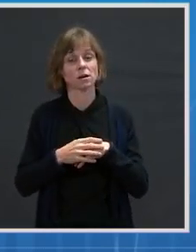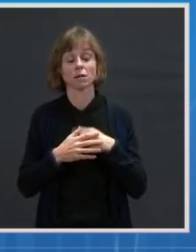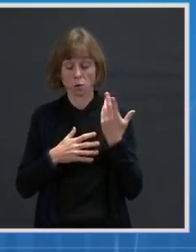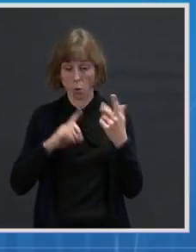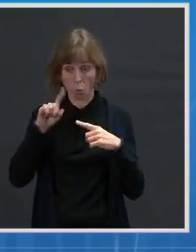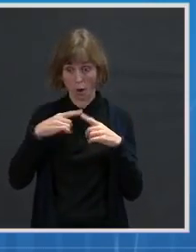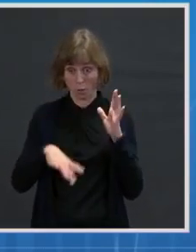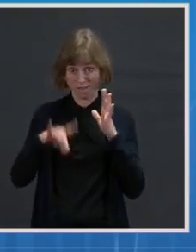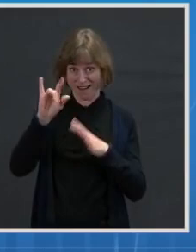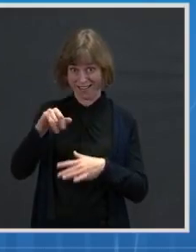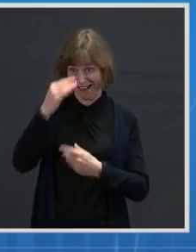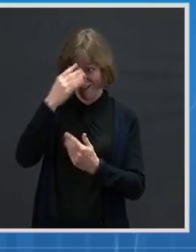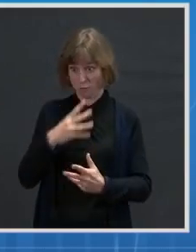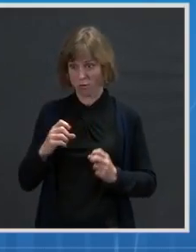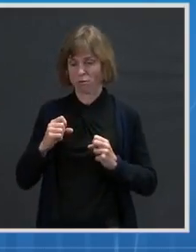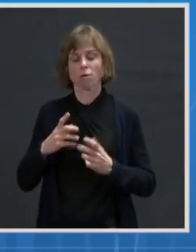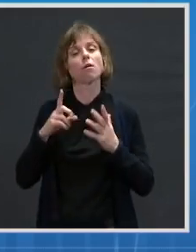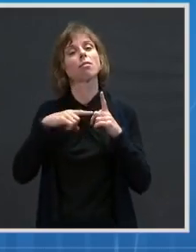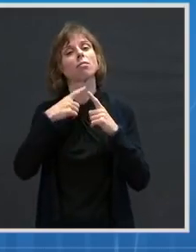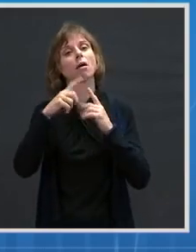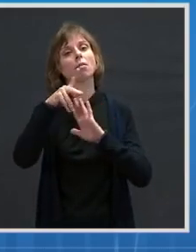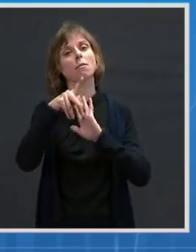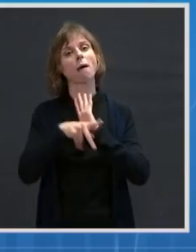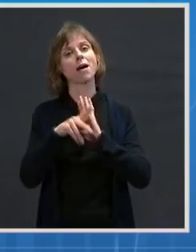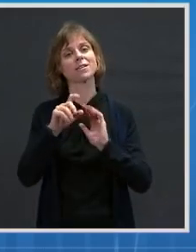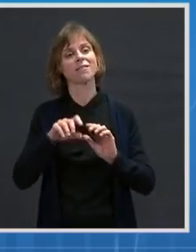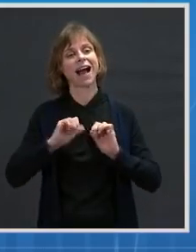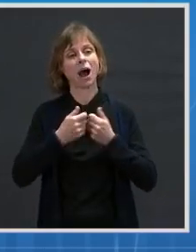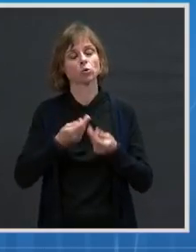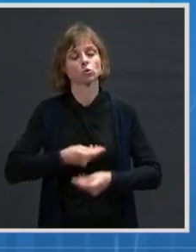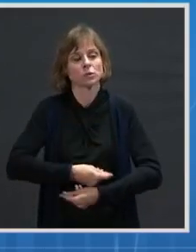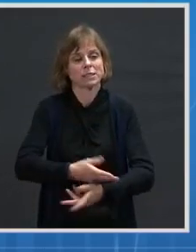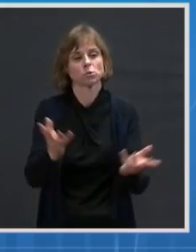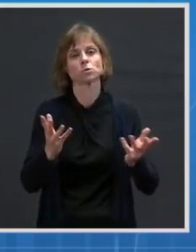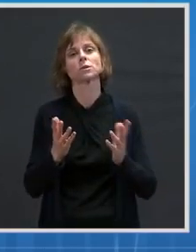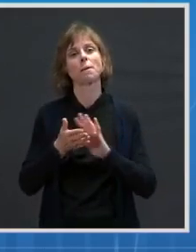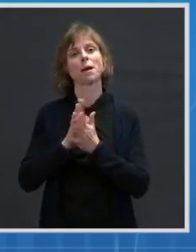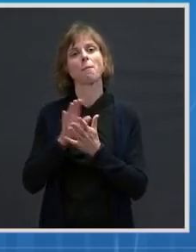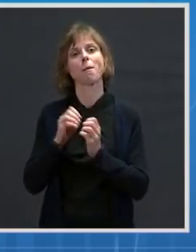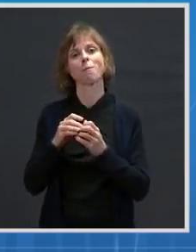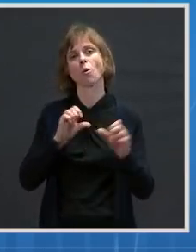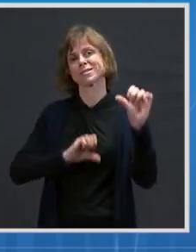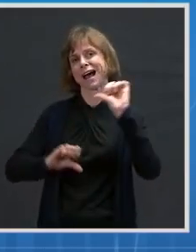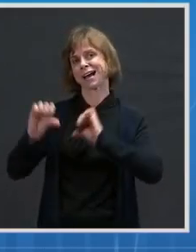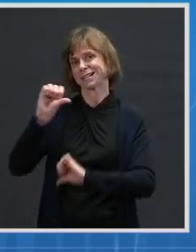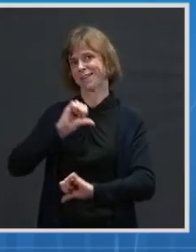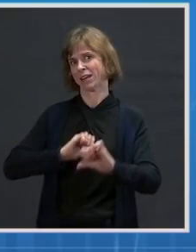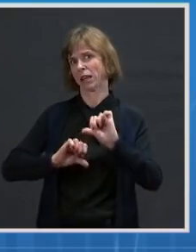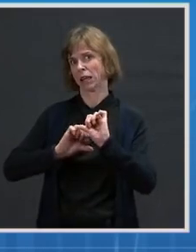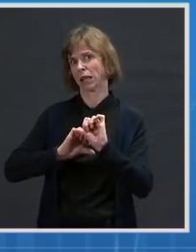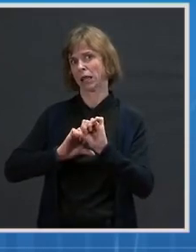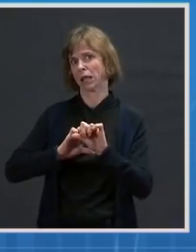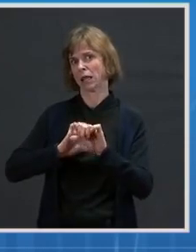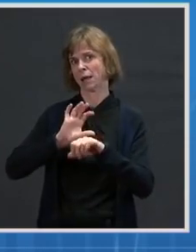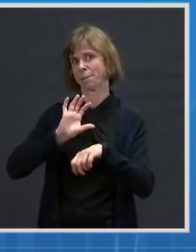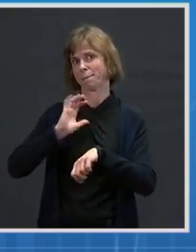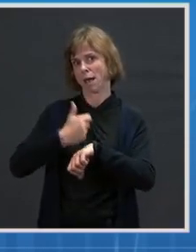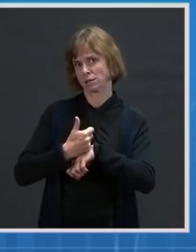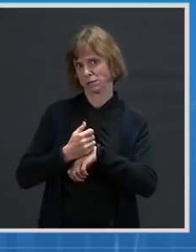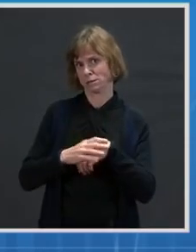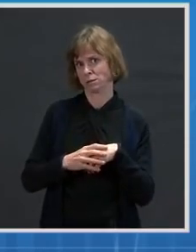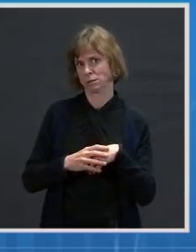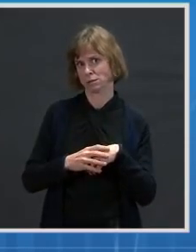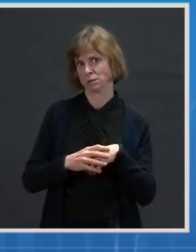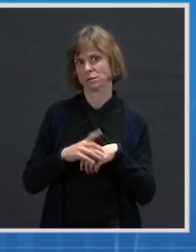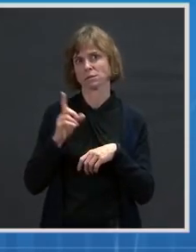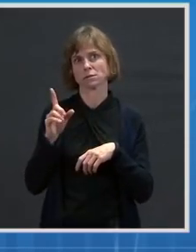the policy of the distribution would become much more scientifically based, as Andy has said. And then right on